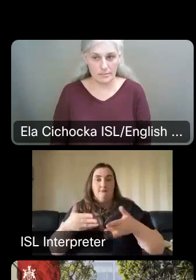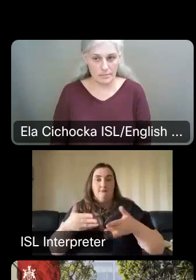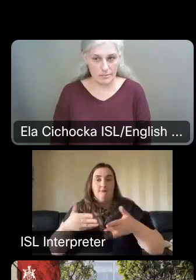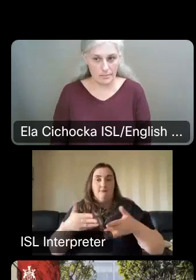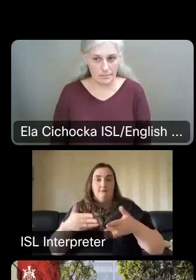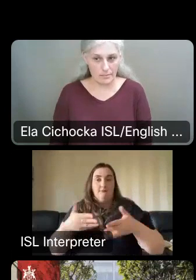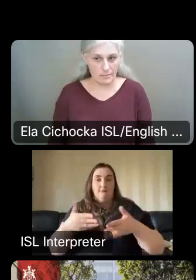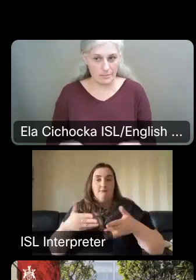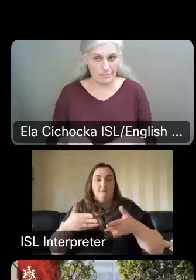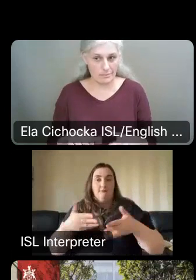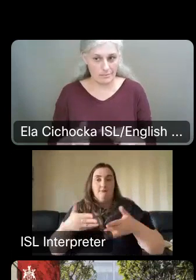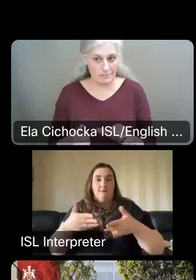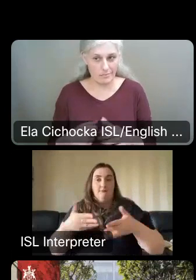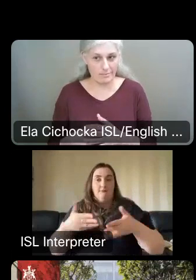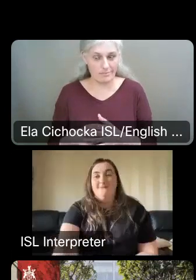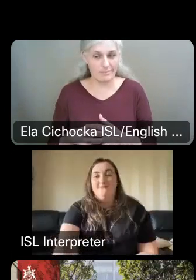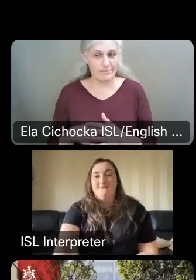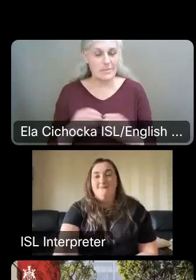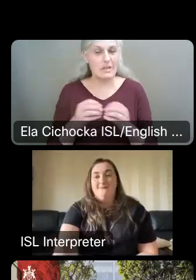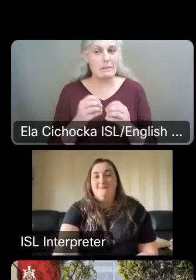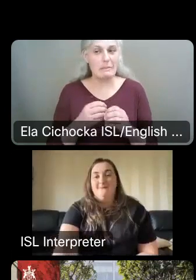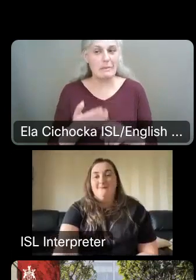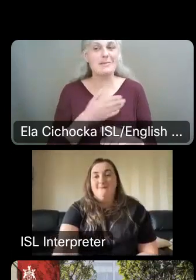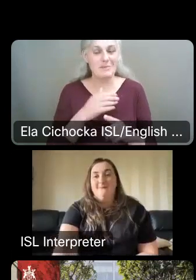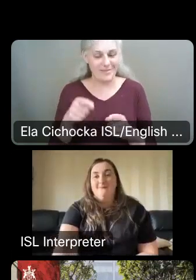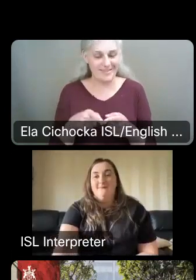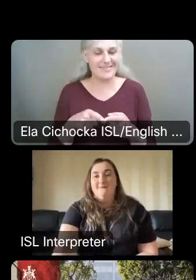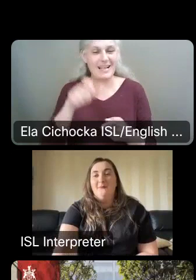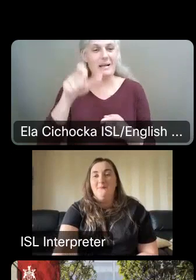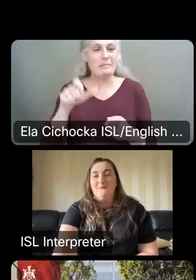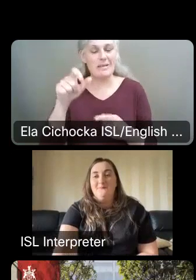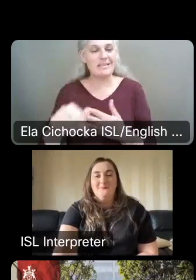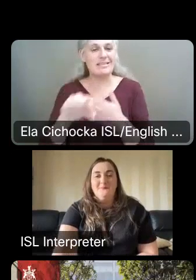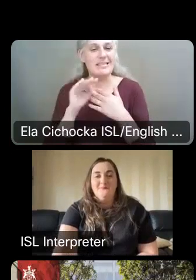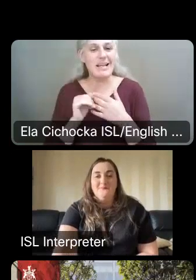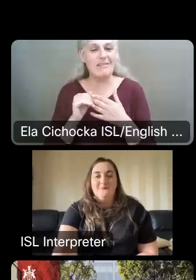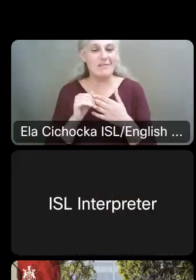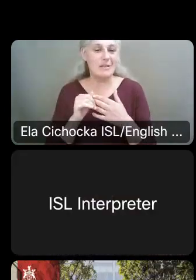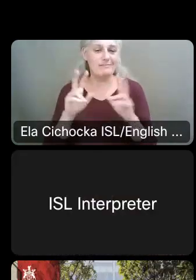there on the Patient Safety Act presentation roadshow, as we're calling it.